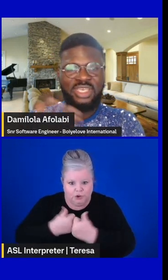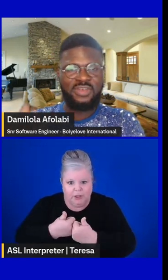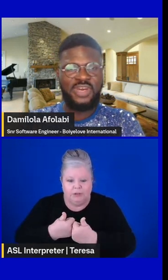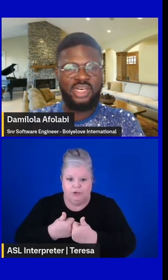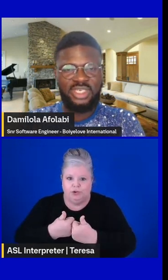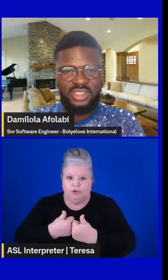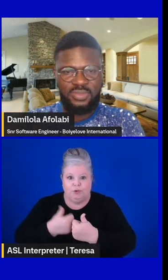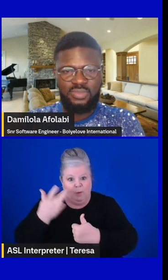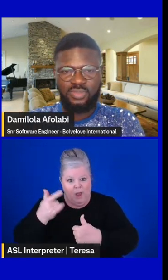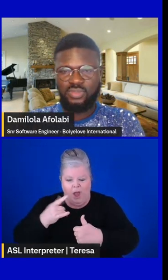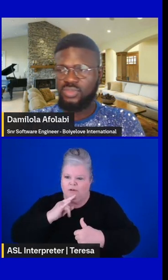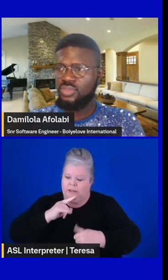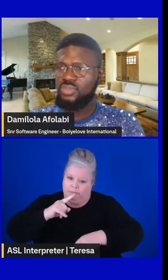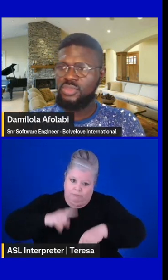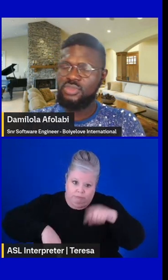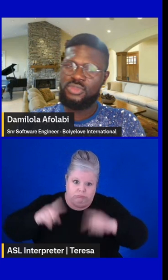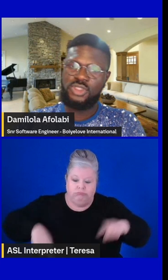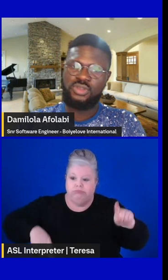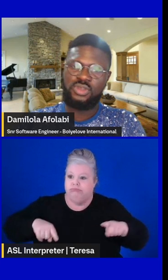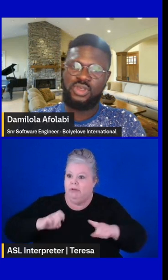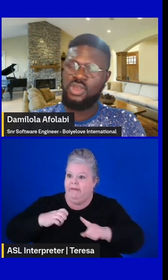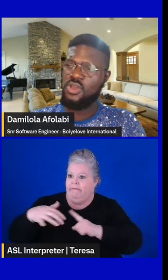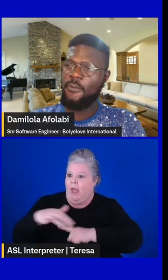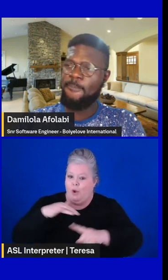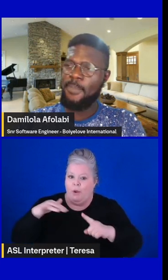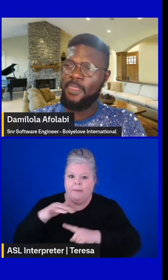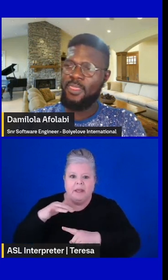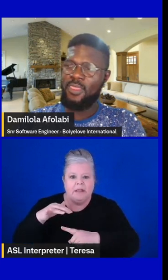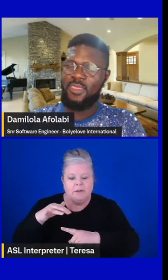a dynamic environment.